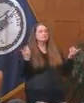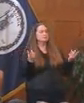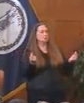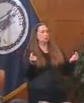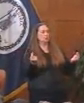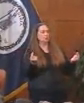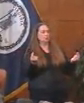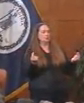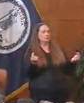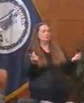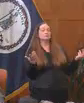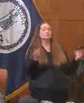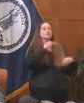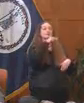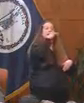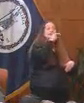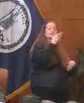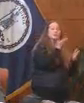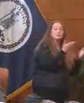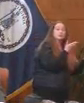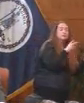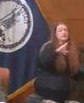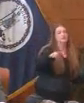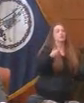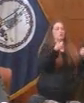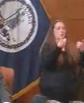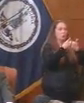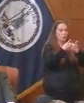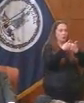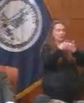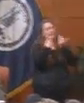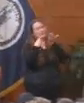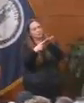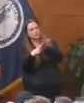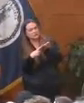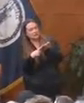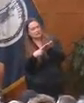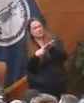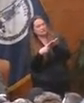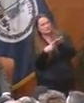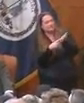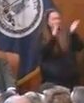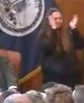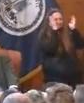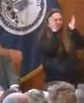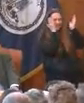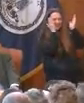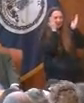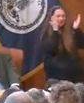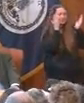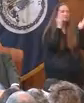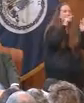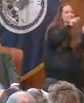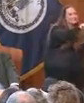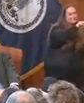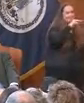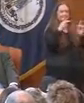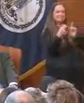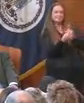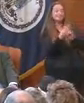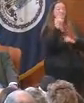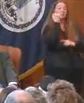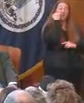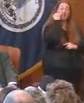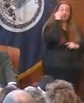of this public university, we challenge assumptions. We listen to others' views, especially to those with which